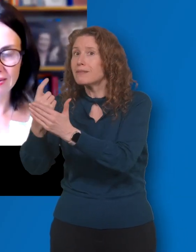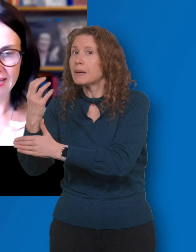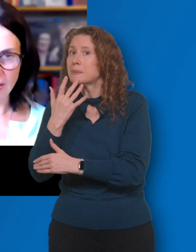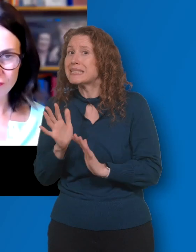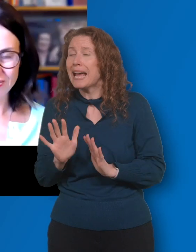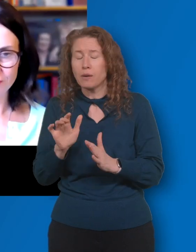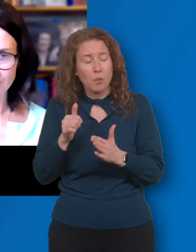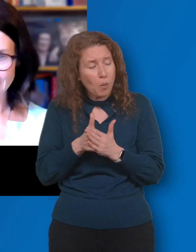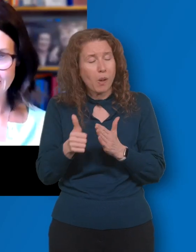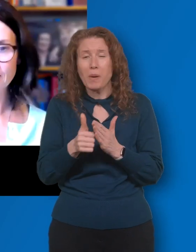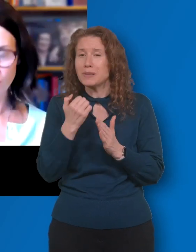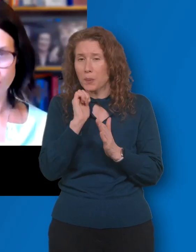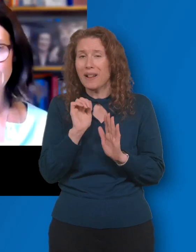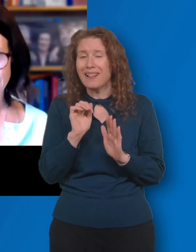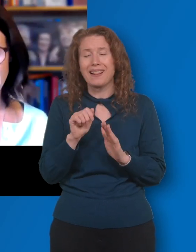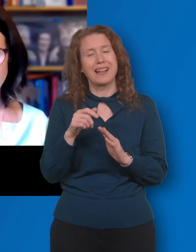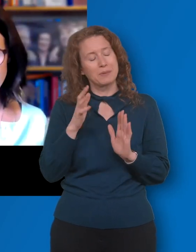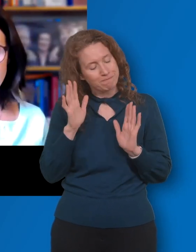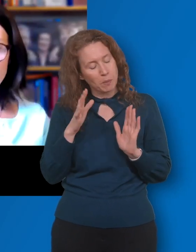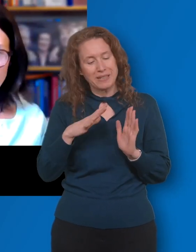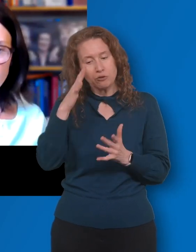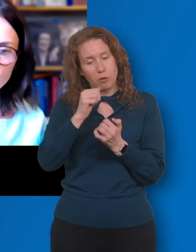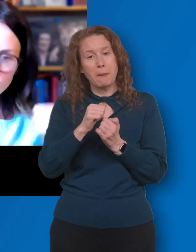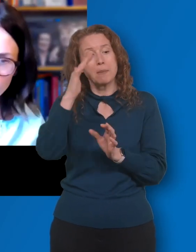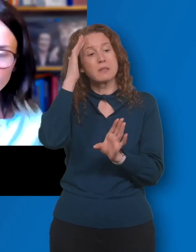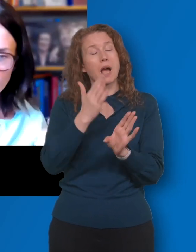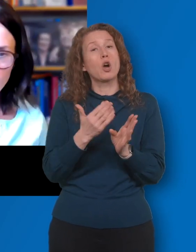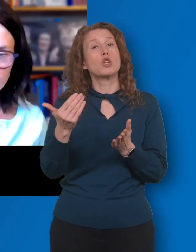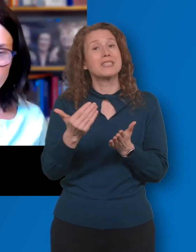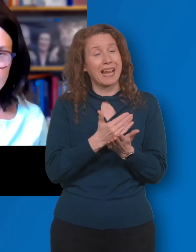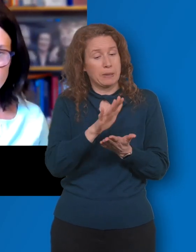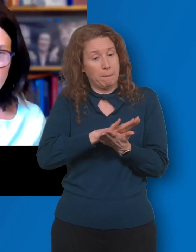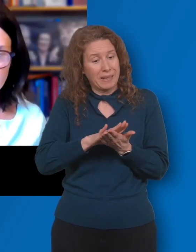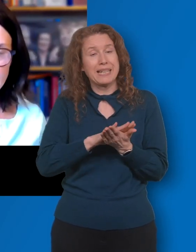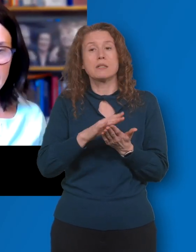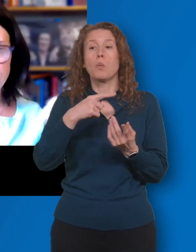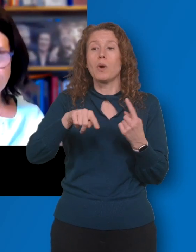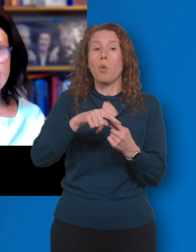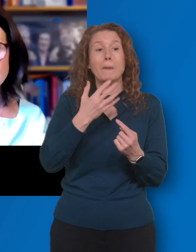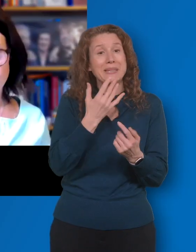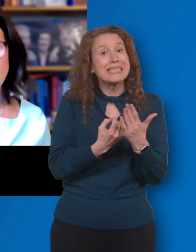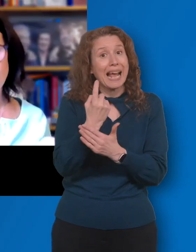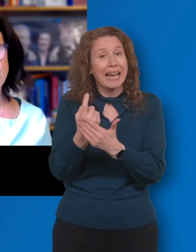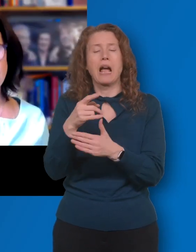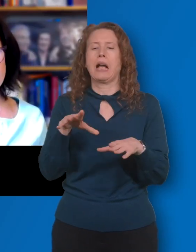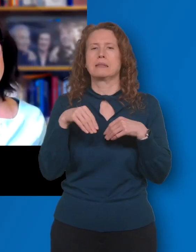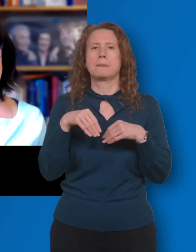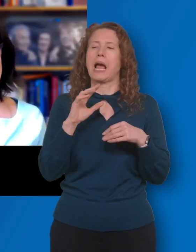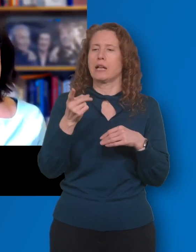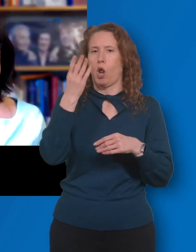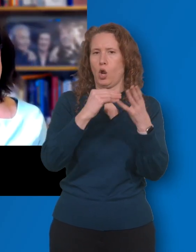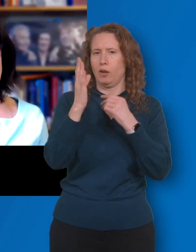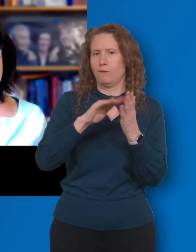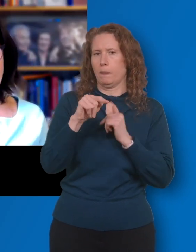really putting an emphasis on that psychological safety where we can all learn from each other, because that's what co-production is